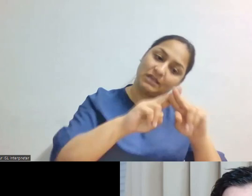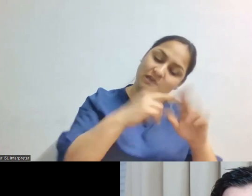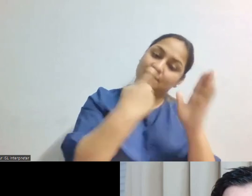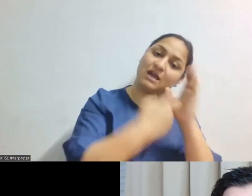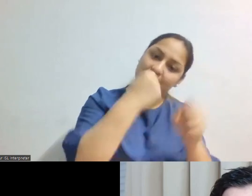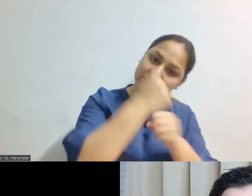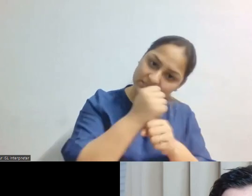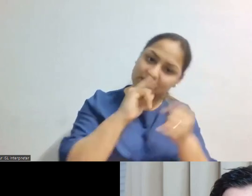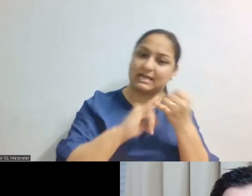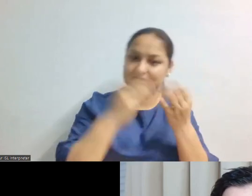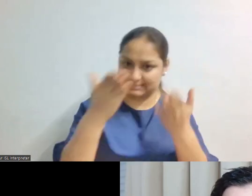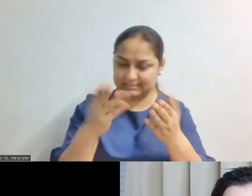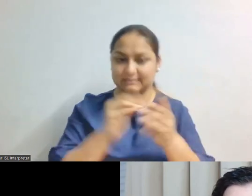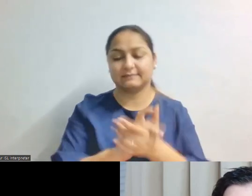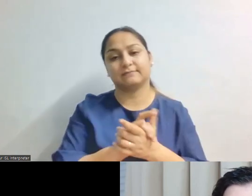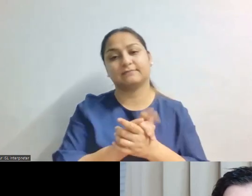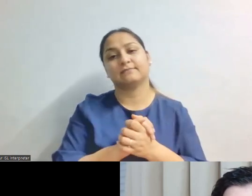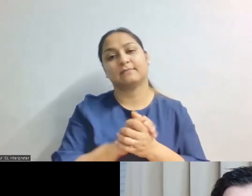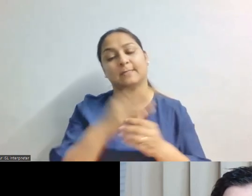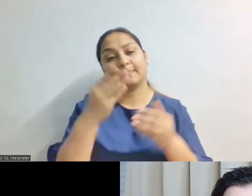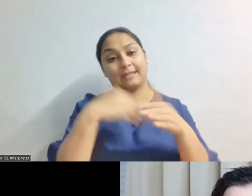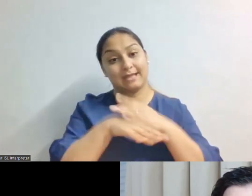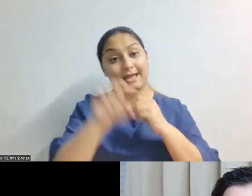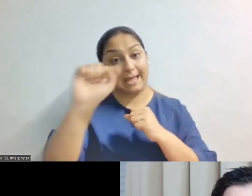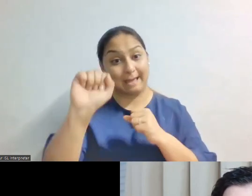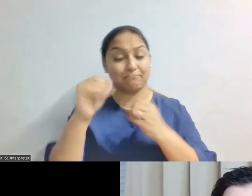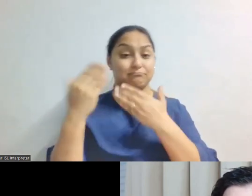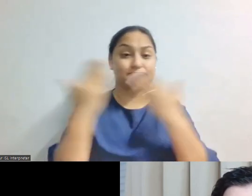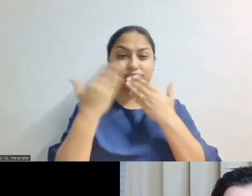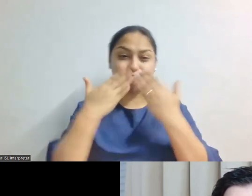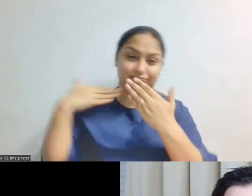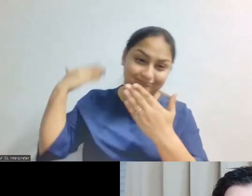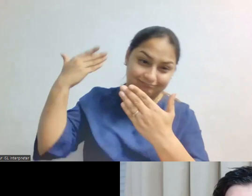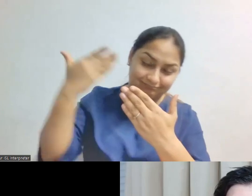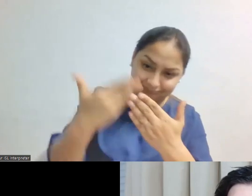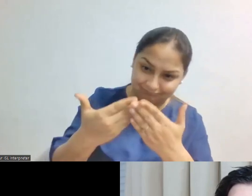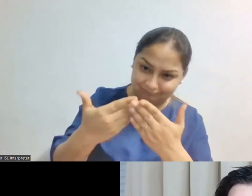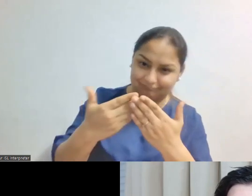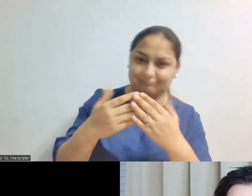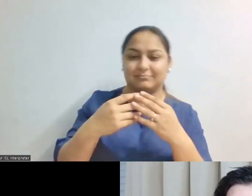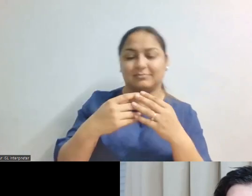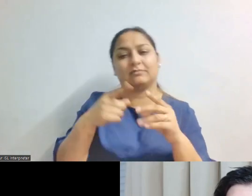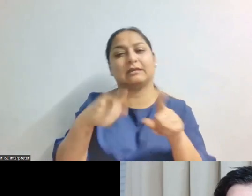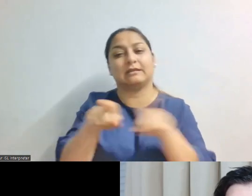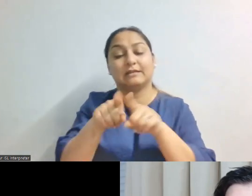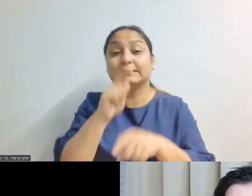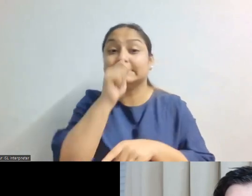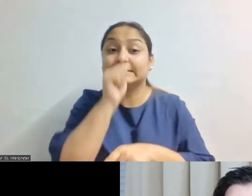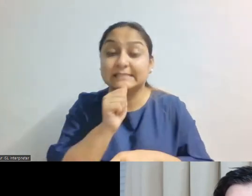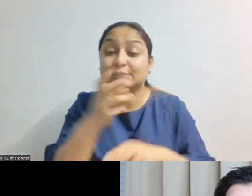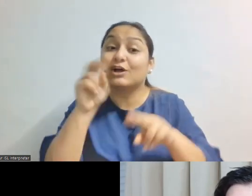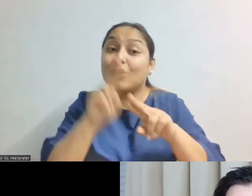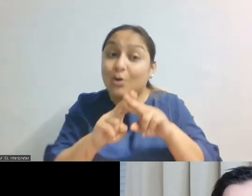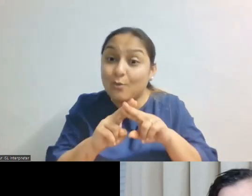UFRGS. And throughout her career, she has sought to unlock the secrets of water